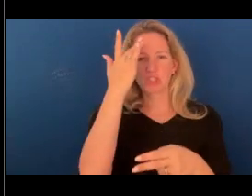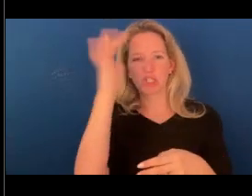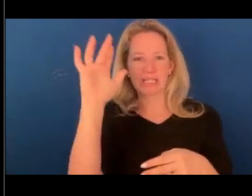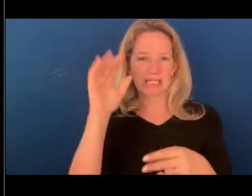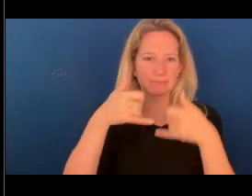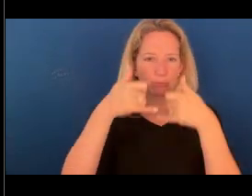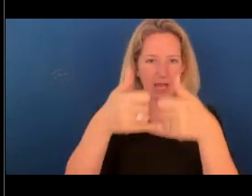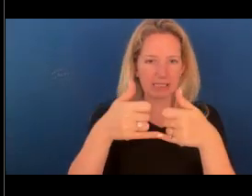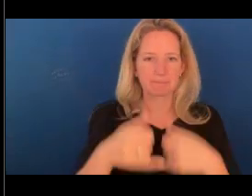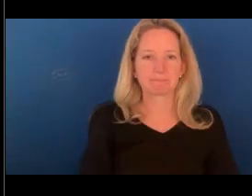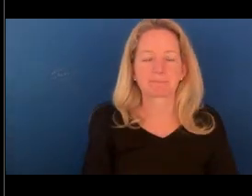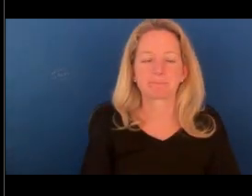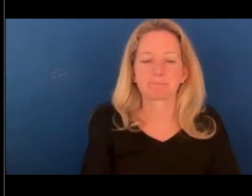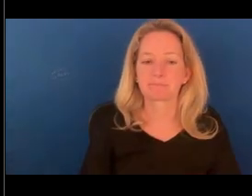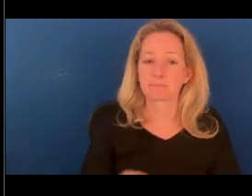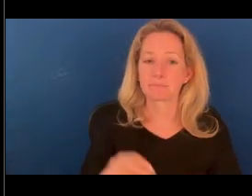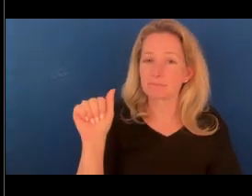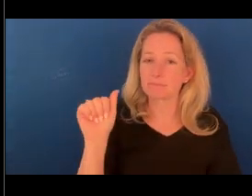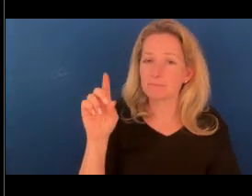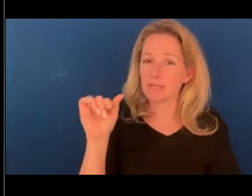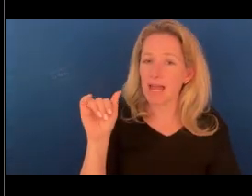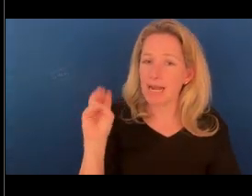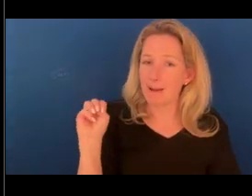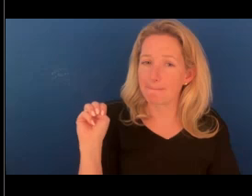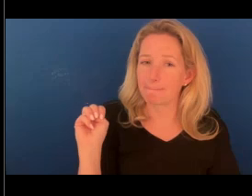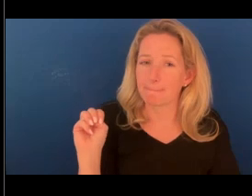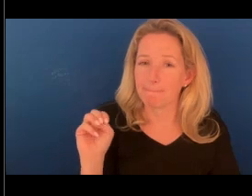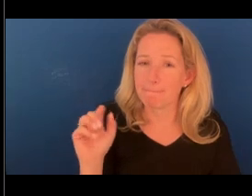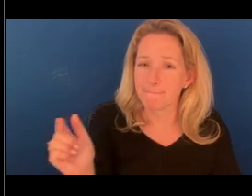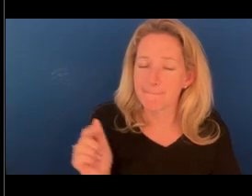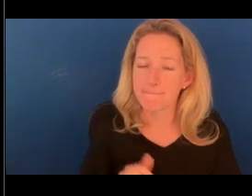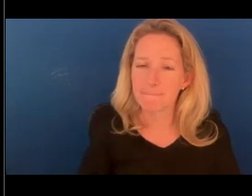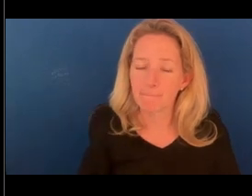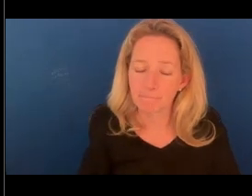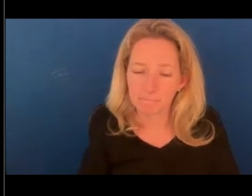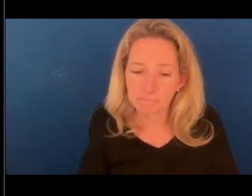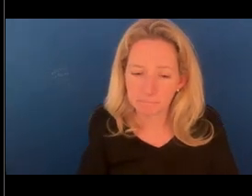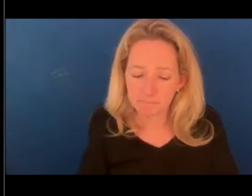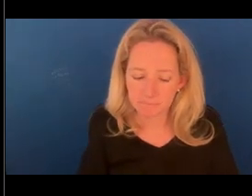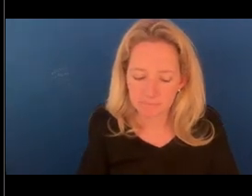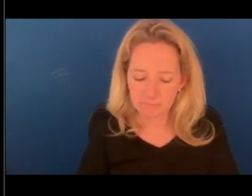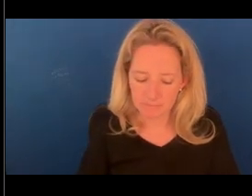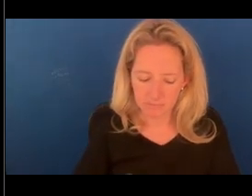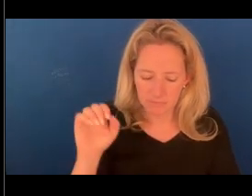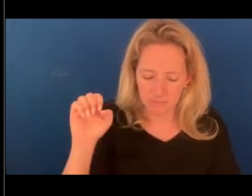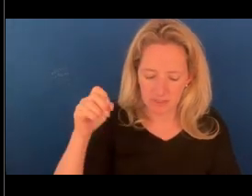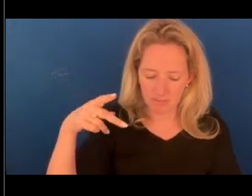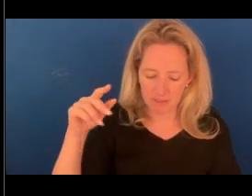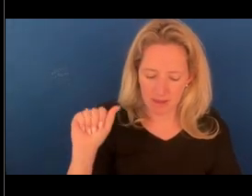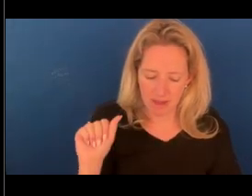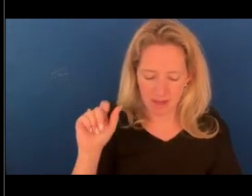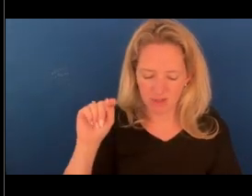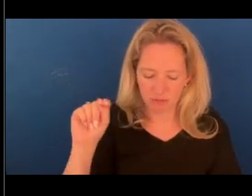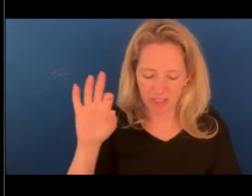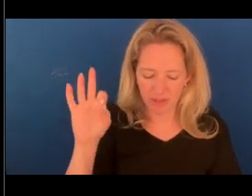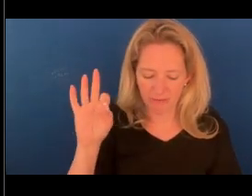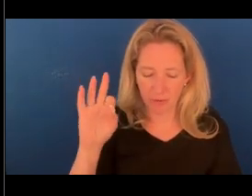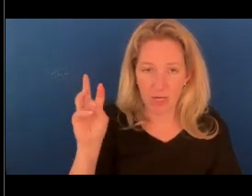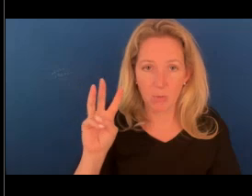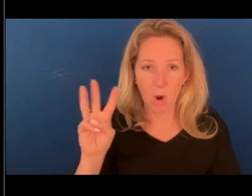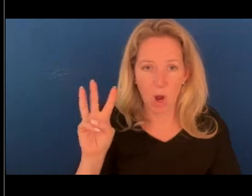All right, is that Adam in the back? Oh my God. With regard to the EPA's trash-free waters, I come